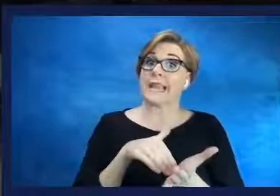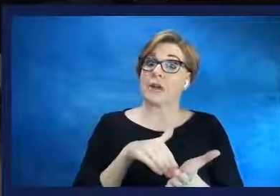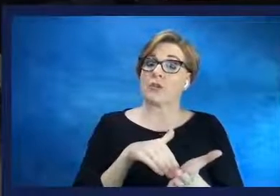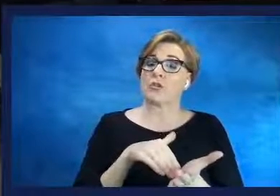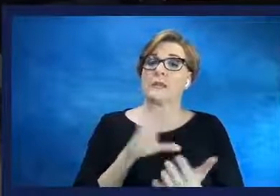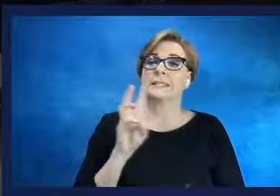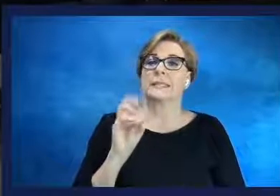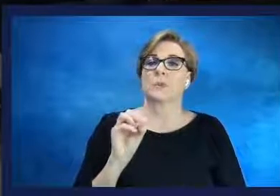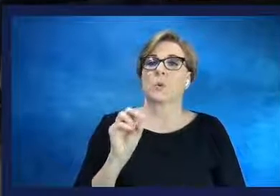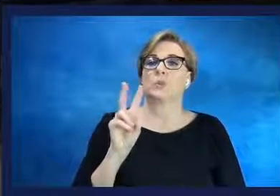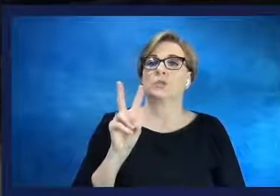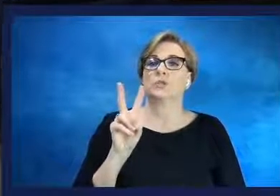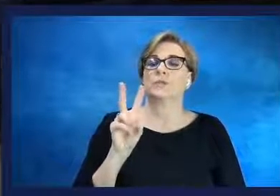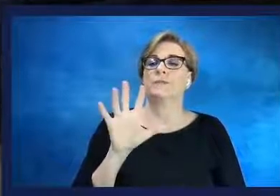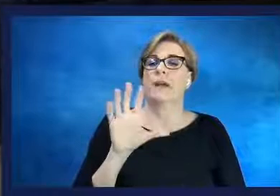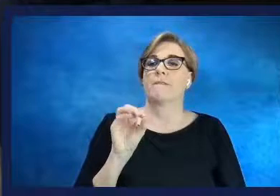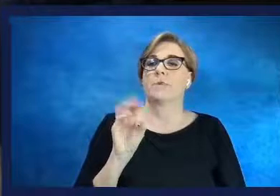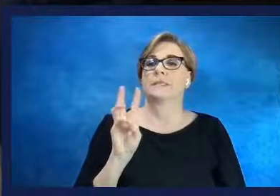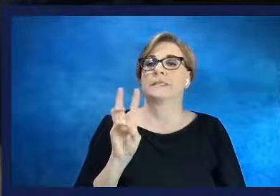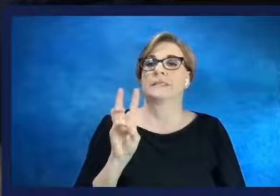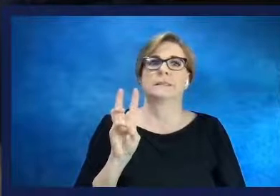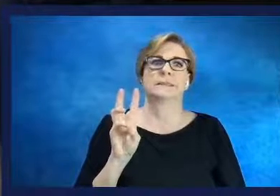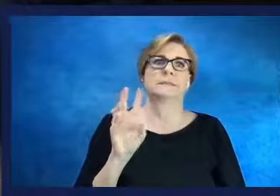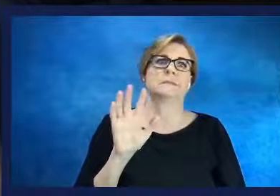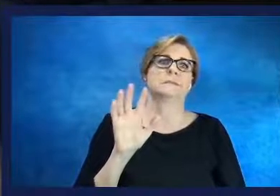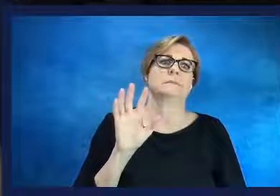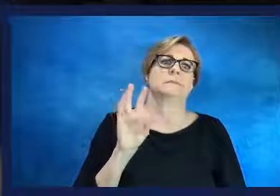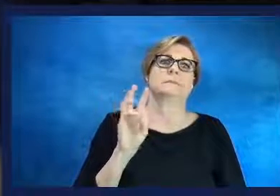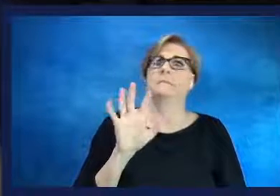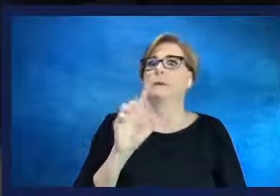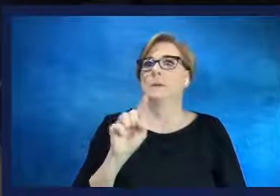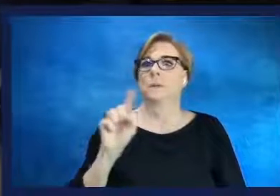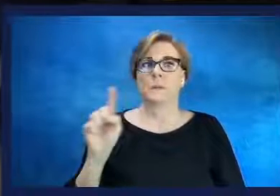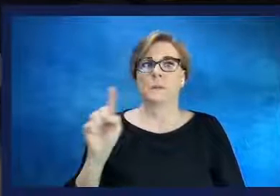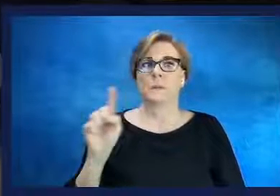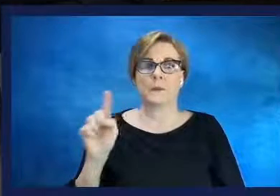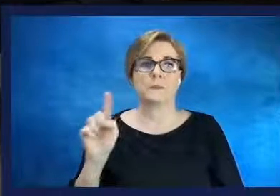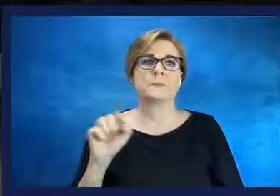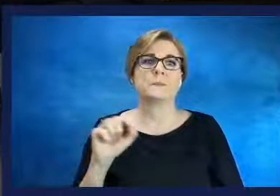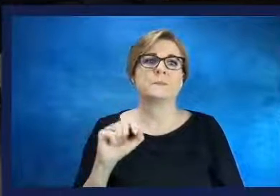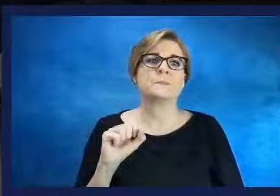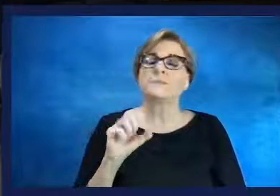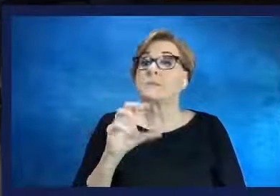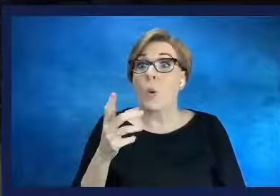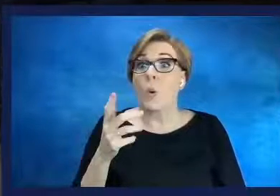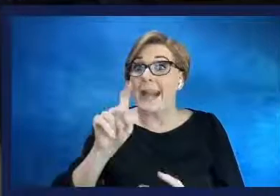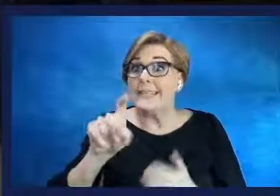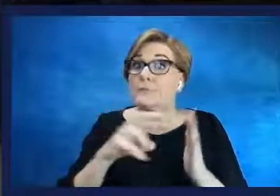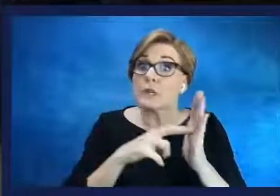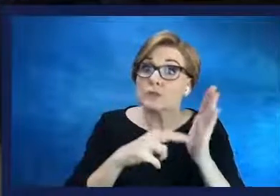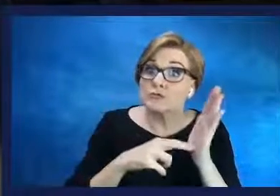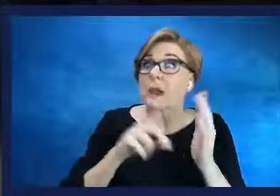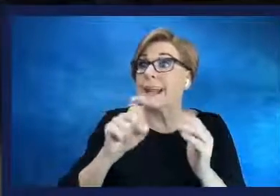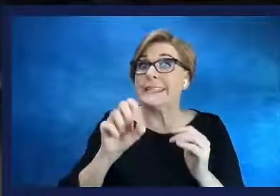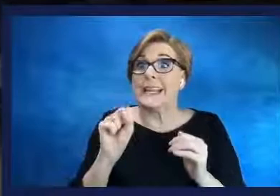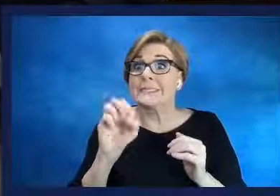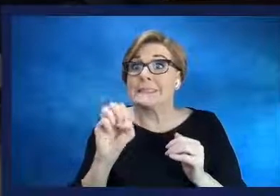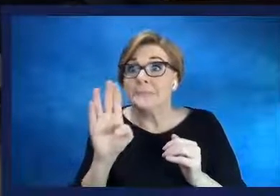602-506-1511. That's the best option because it does allow you to ask those questions. I need registration, or I need the special election board, or